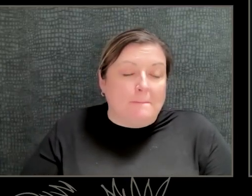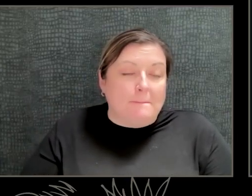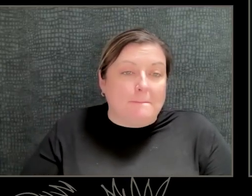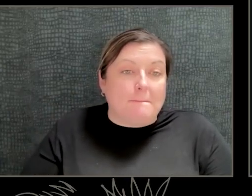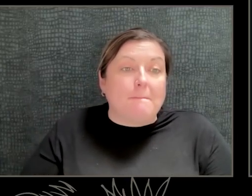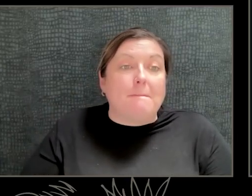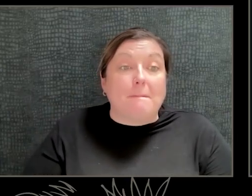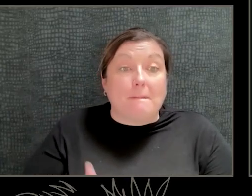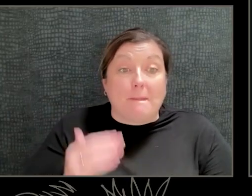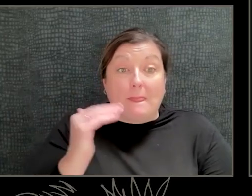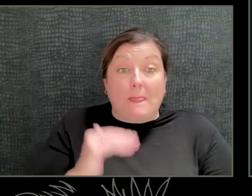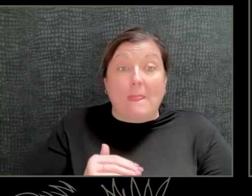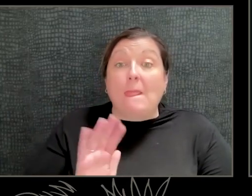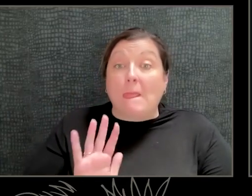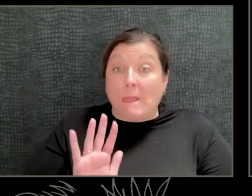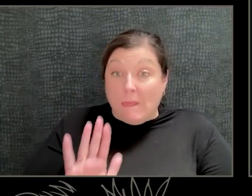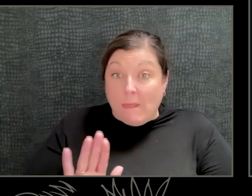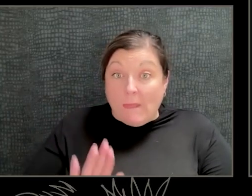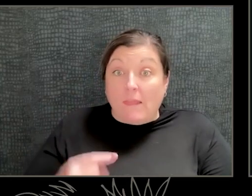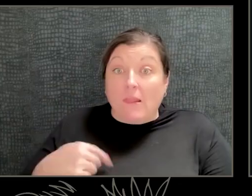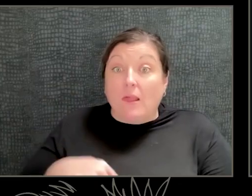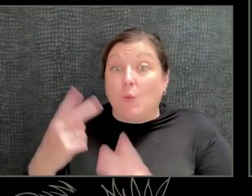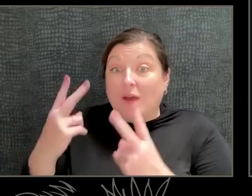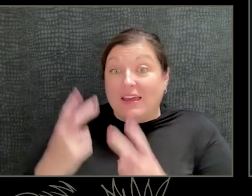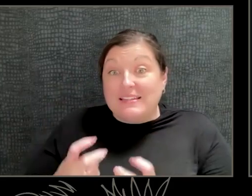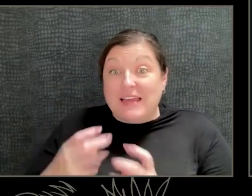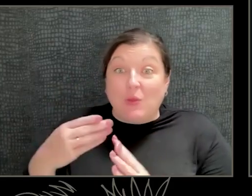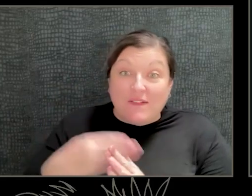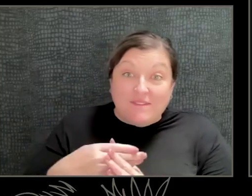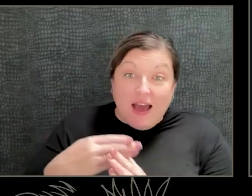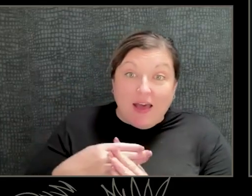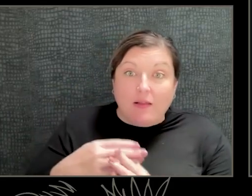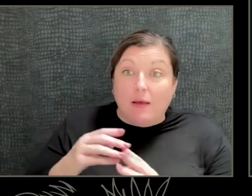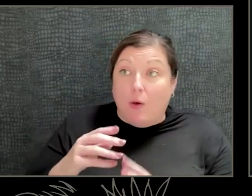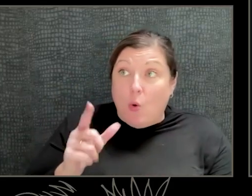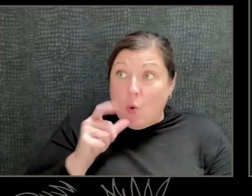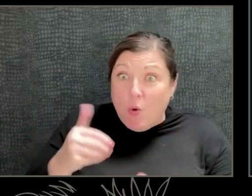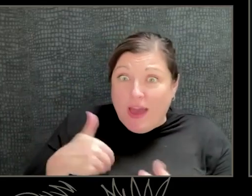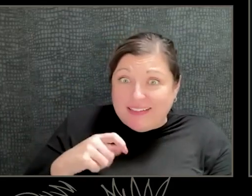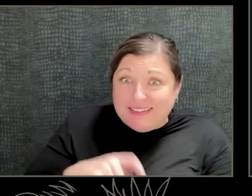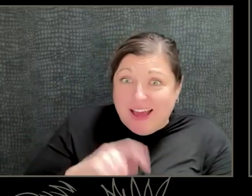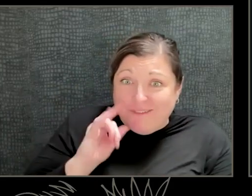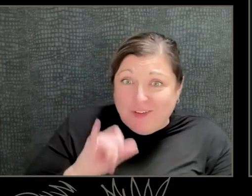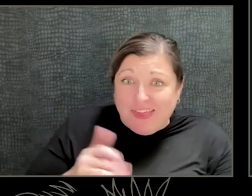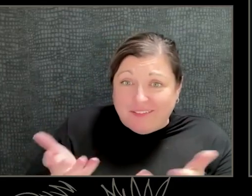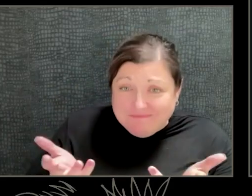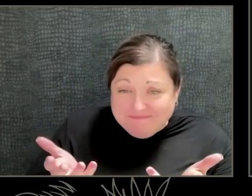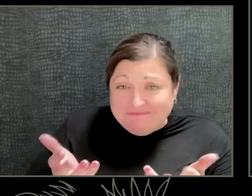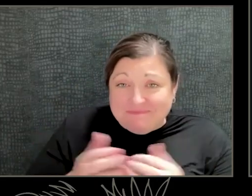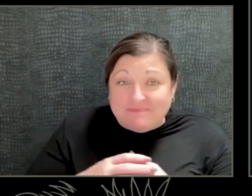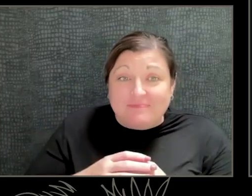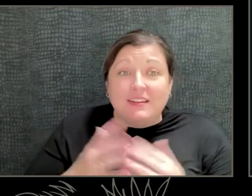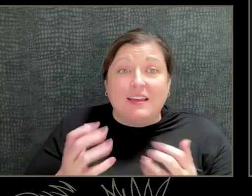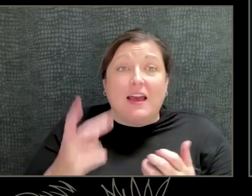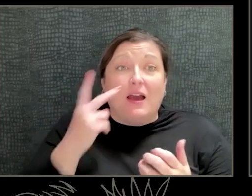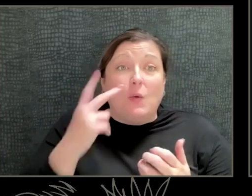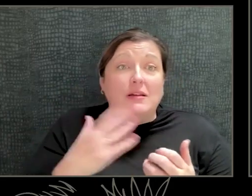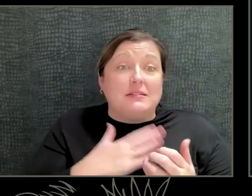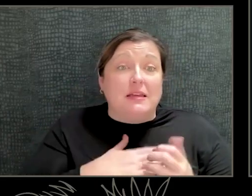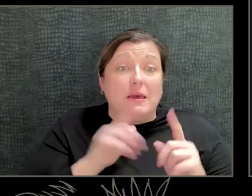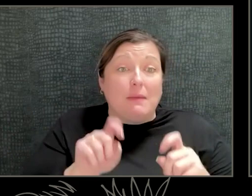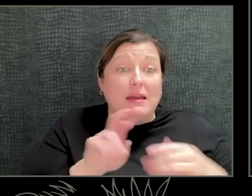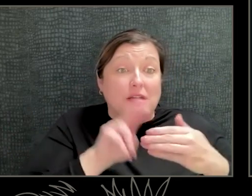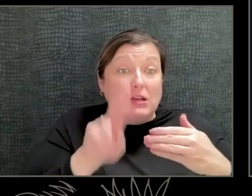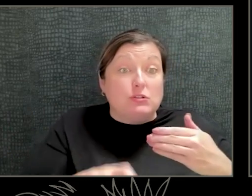And that's great. We can like download a file, right? But who has time to download a file? I want to see my test results